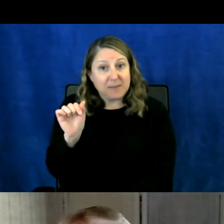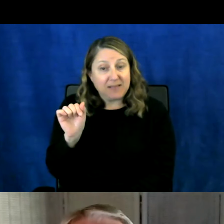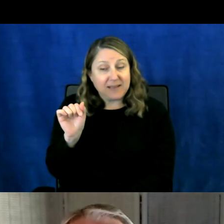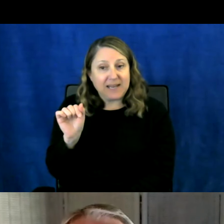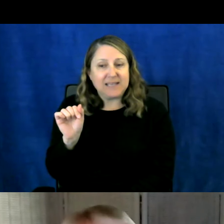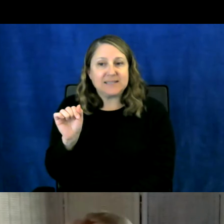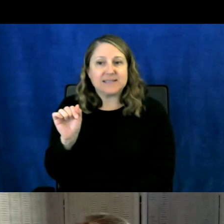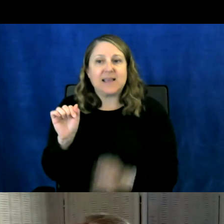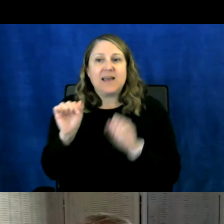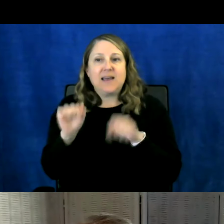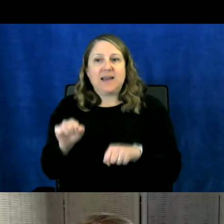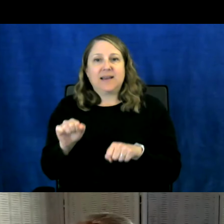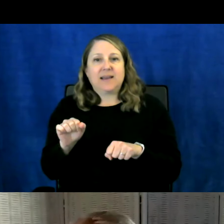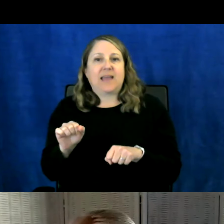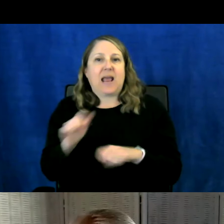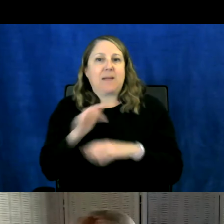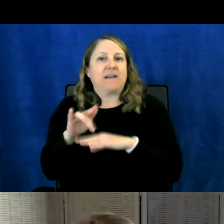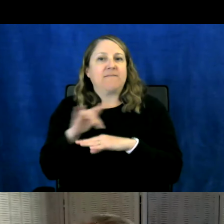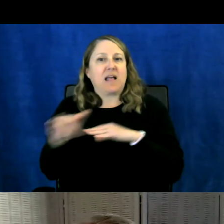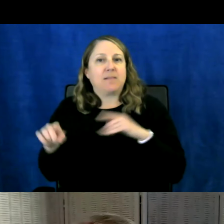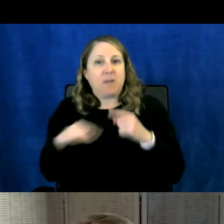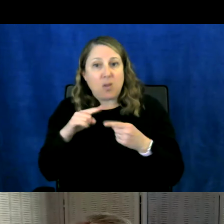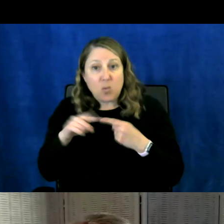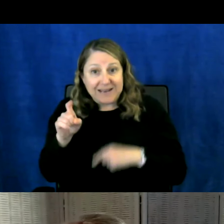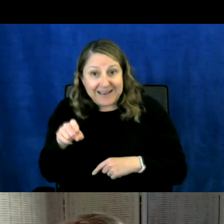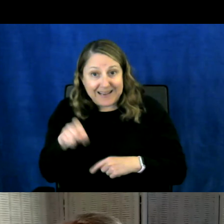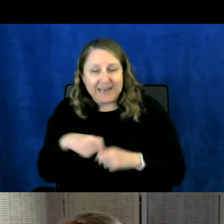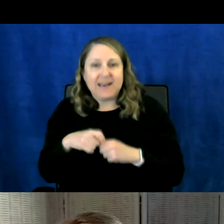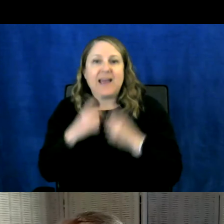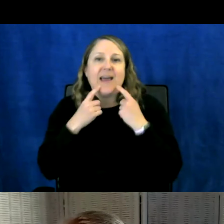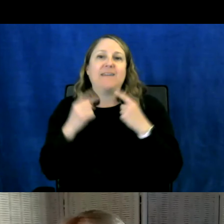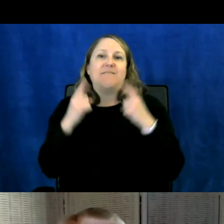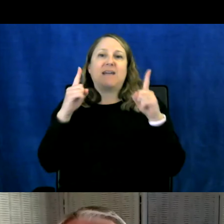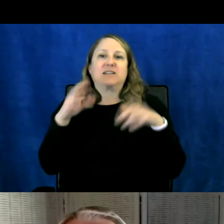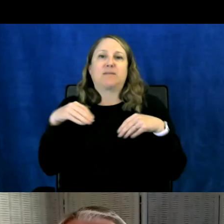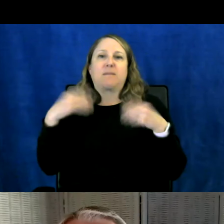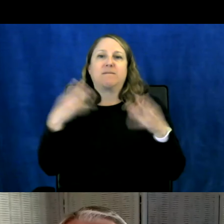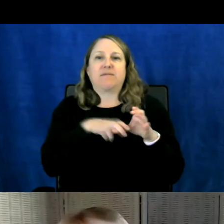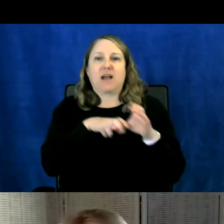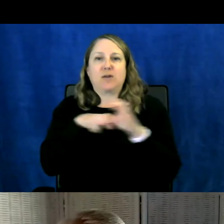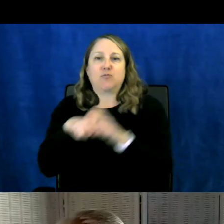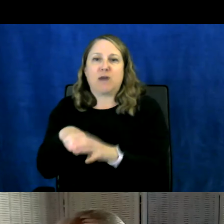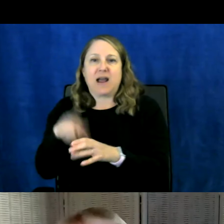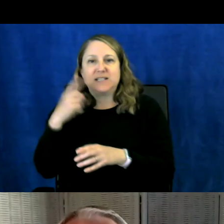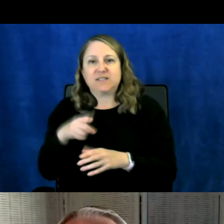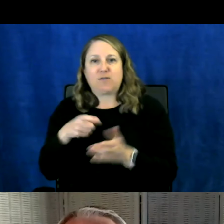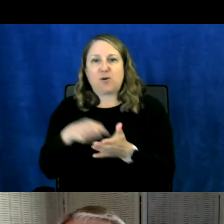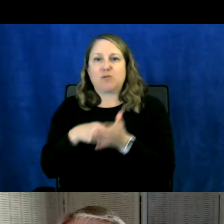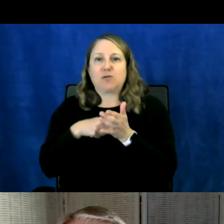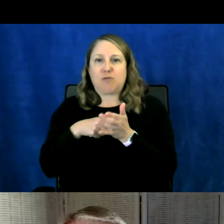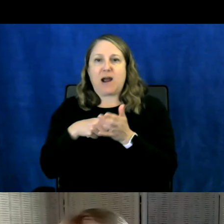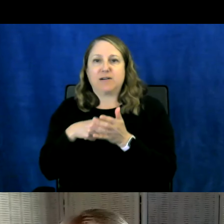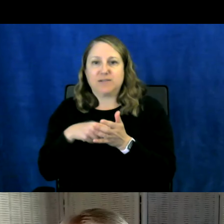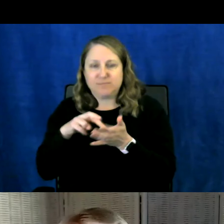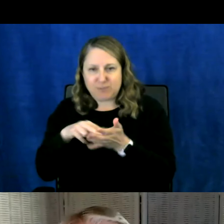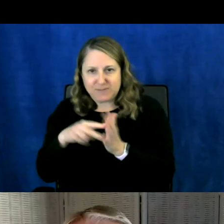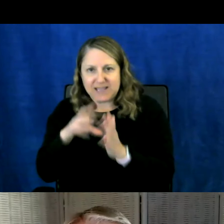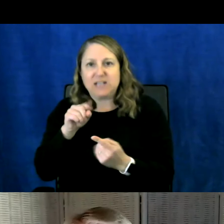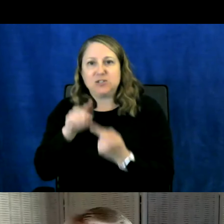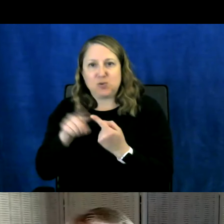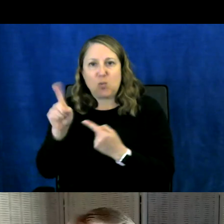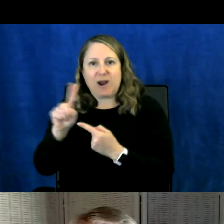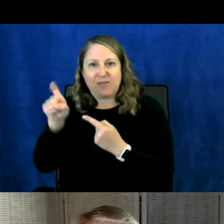disabilities can be available when needed, effective in providing rides for required purposes and to needed